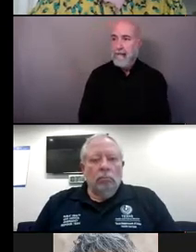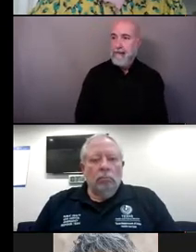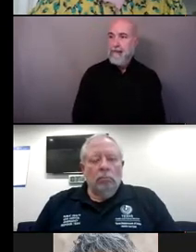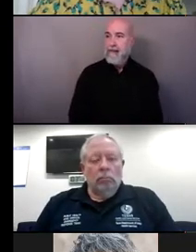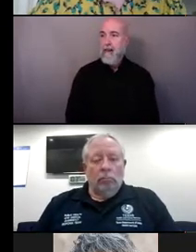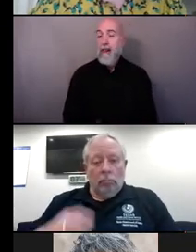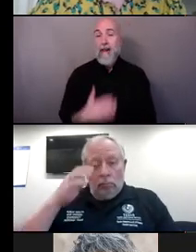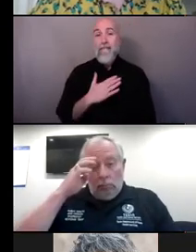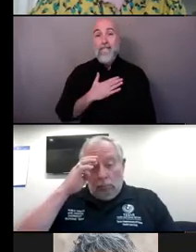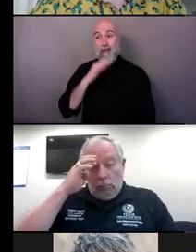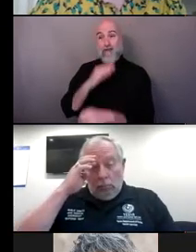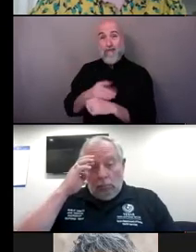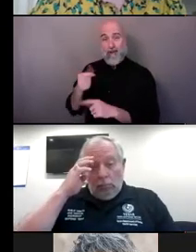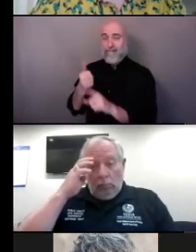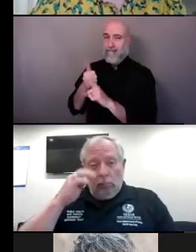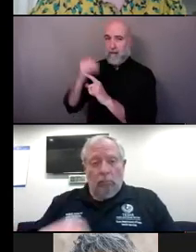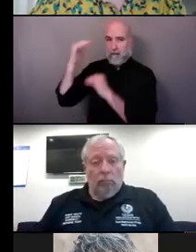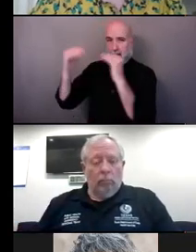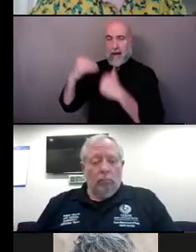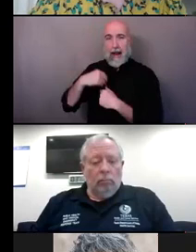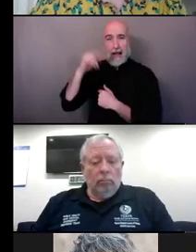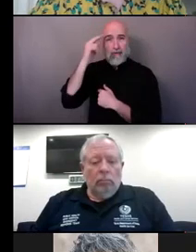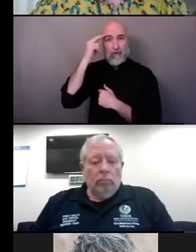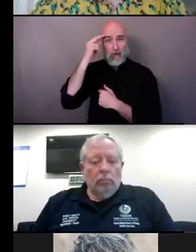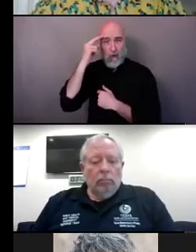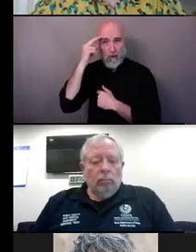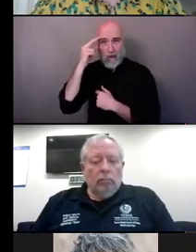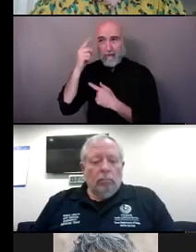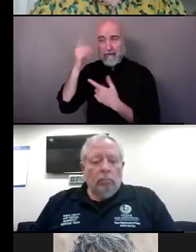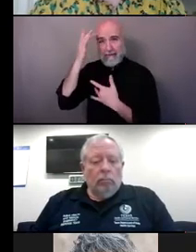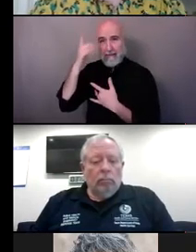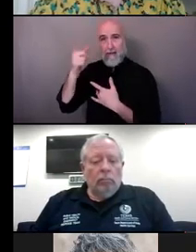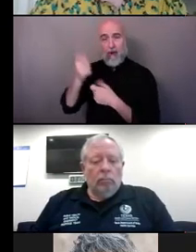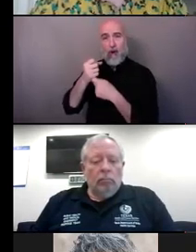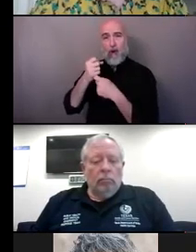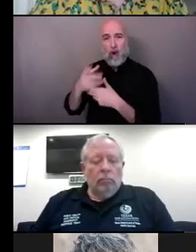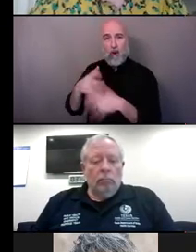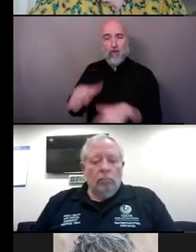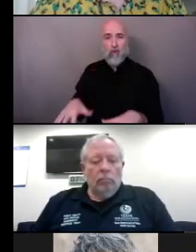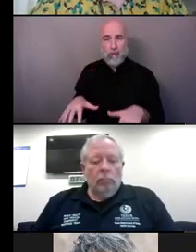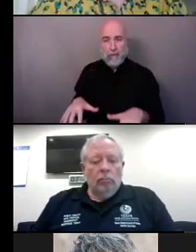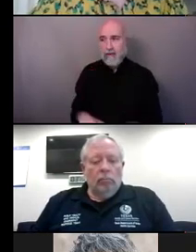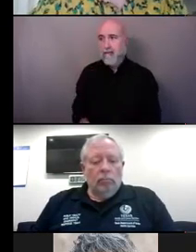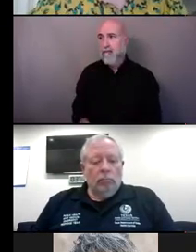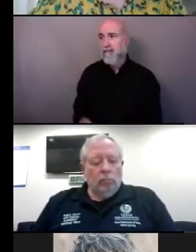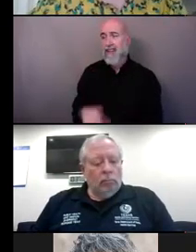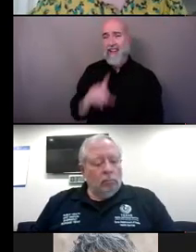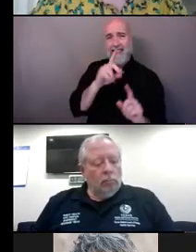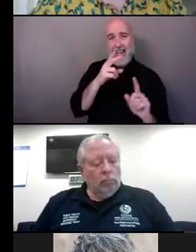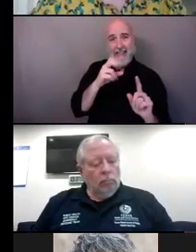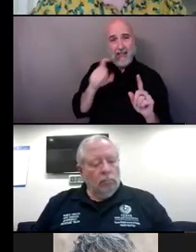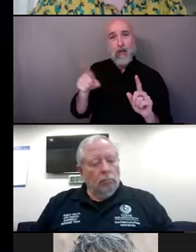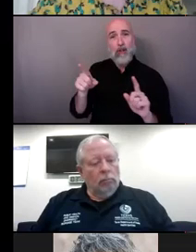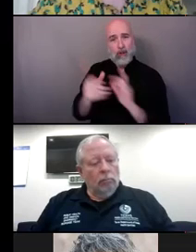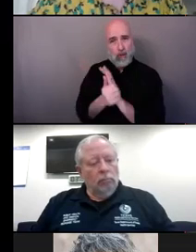My adult daughter has a neurological condition that causes quadriplegia. According to the DSHS questionnaire, she qualifies